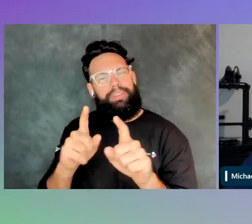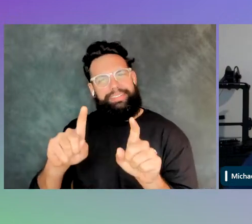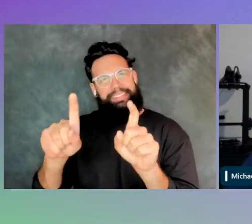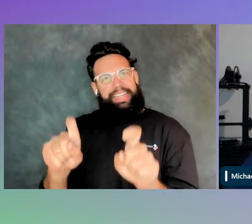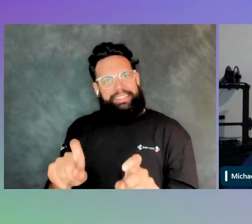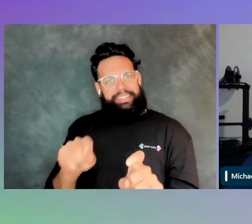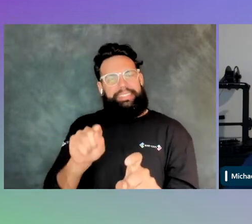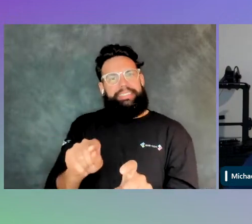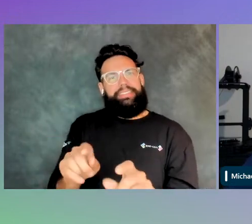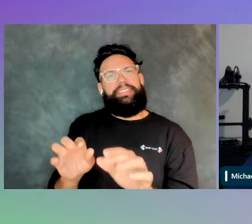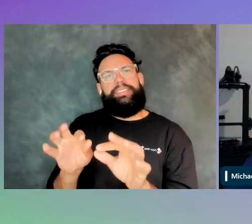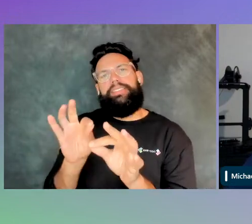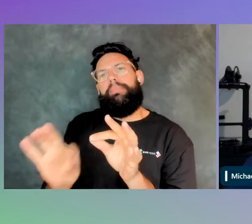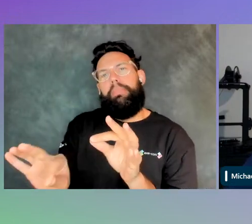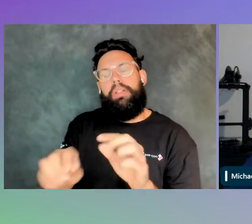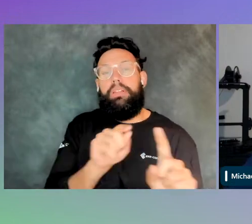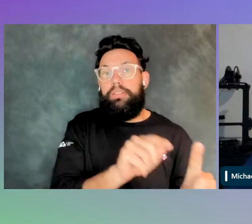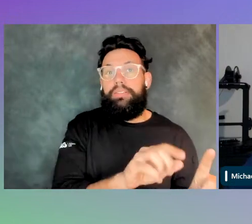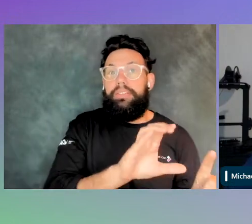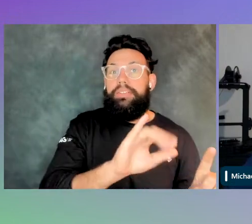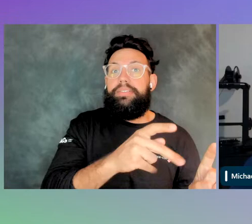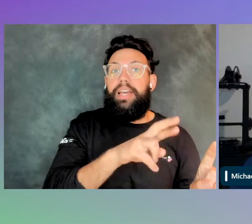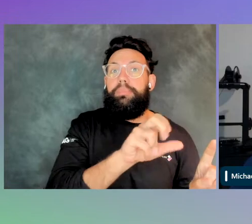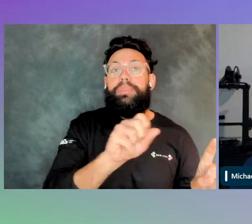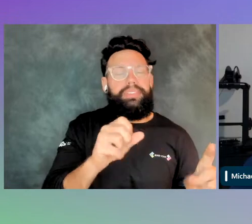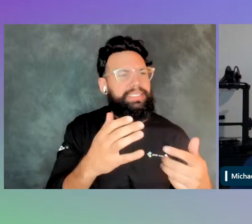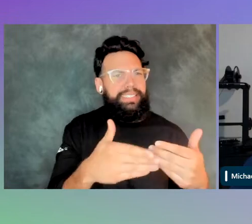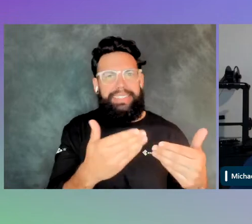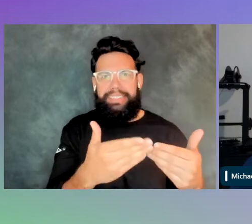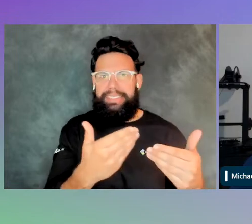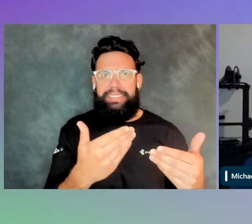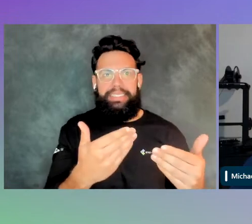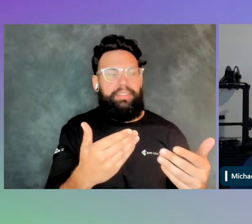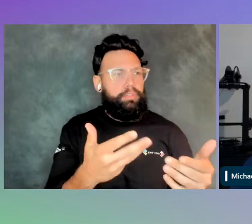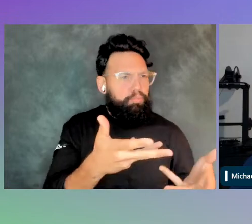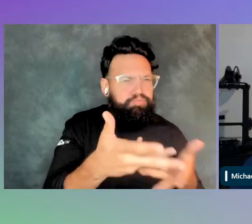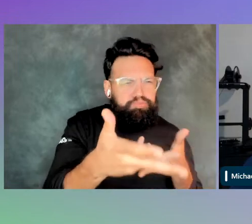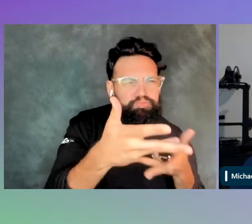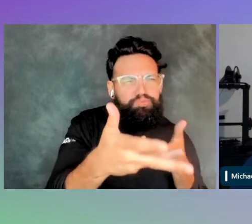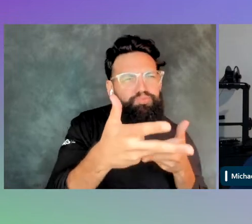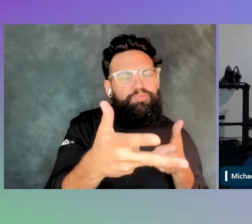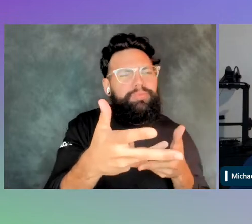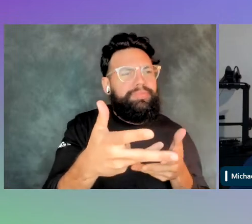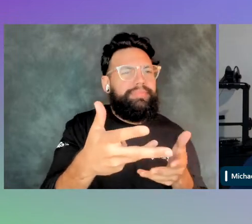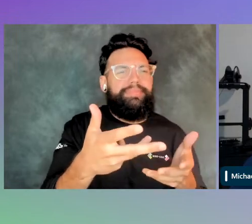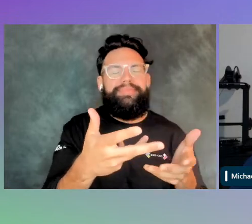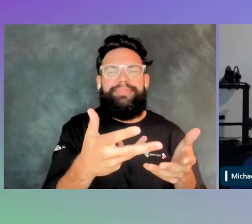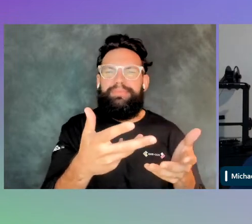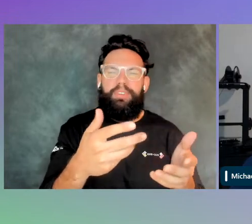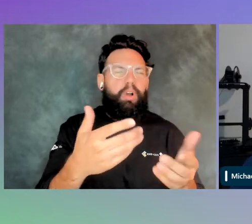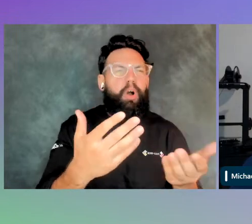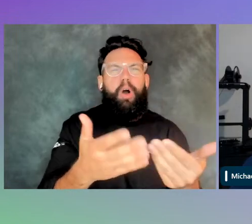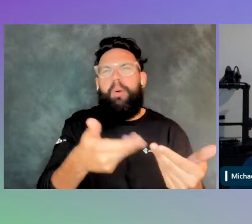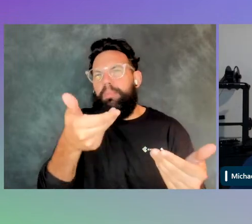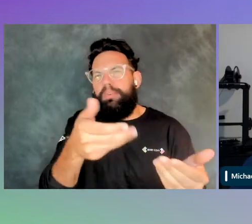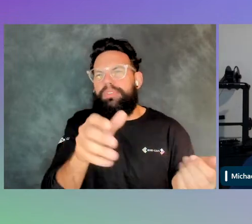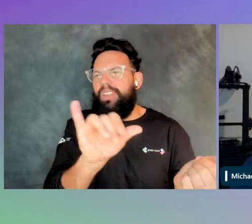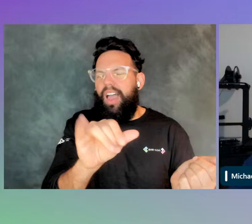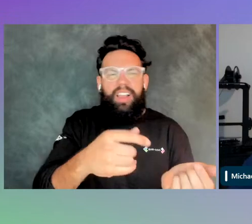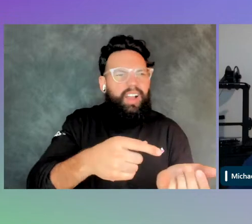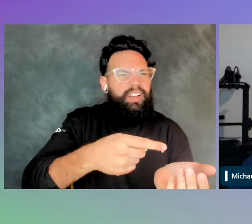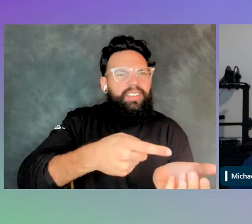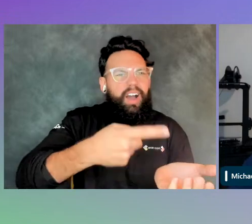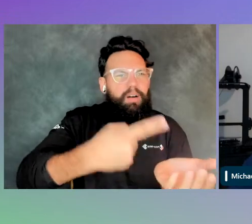Testing brings exactly that interactivity and practical discussion moment with being able